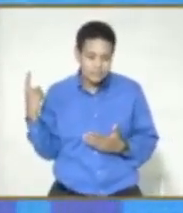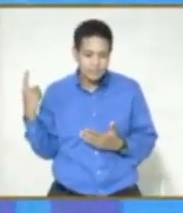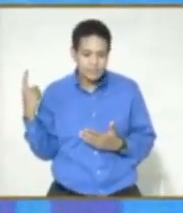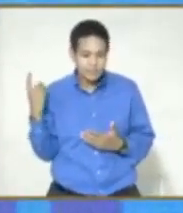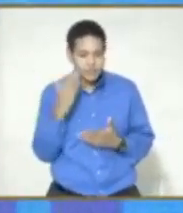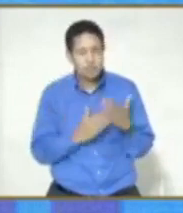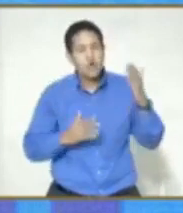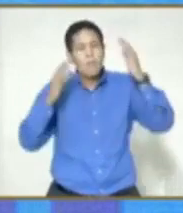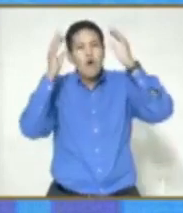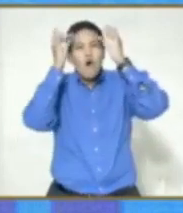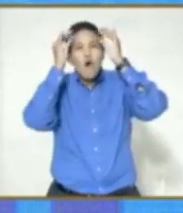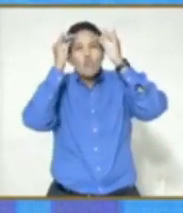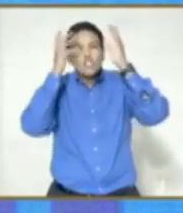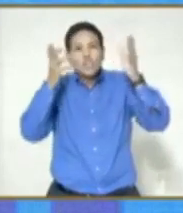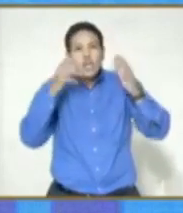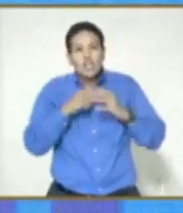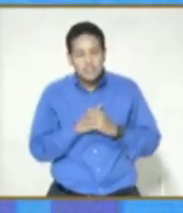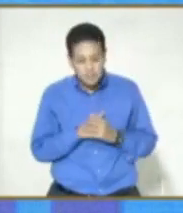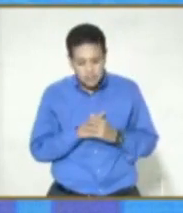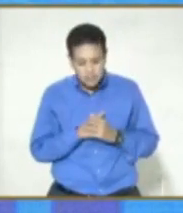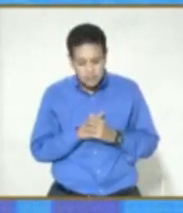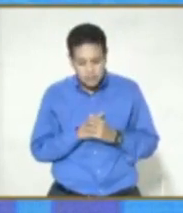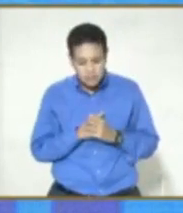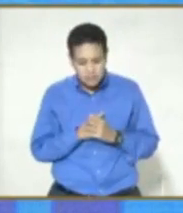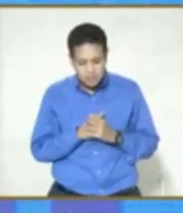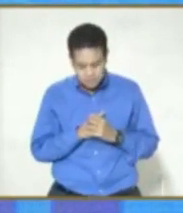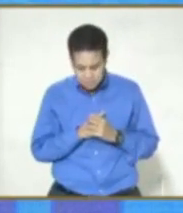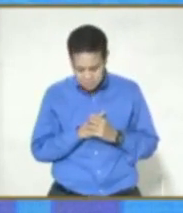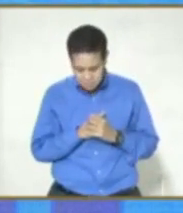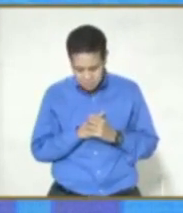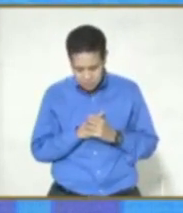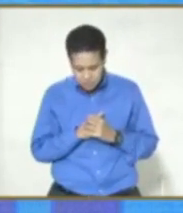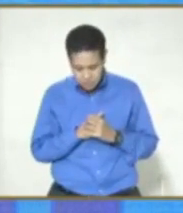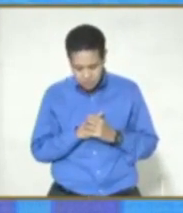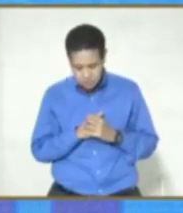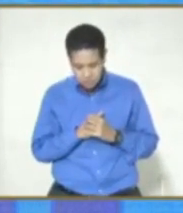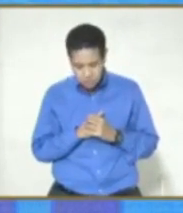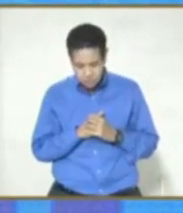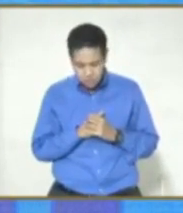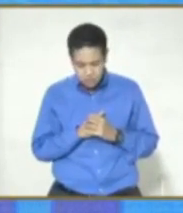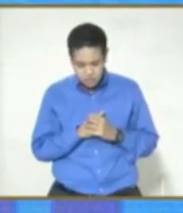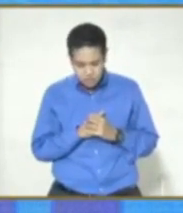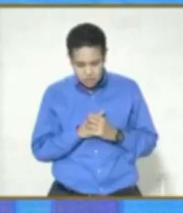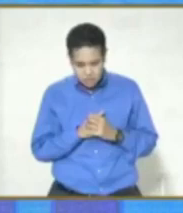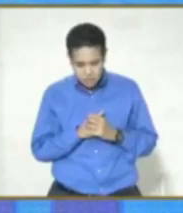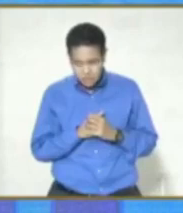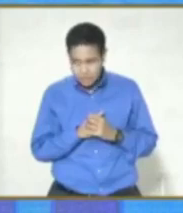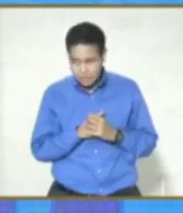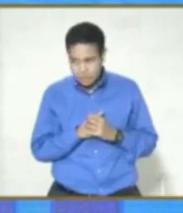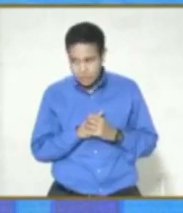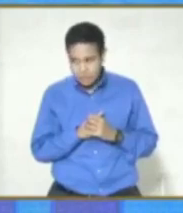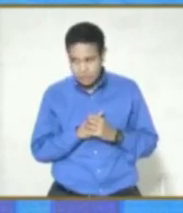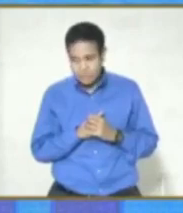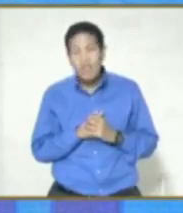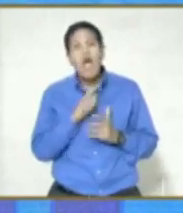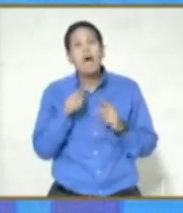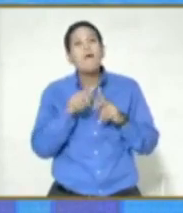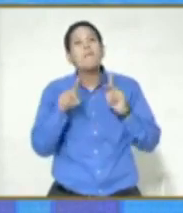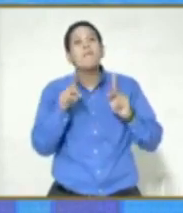concerns about persons who are offering to provide